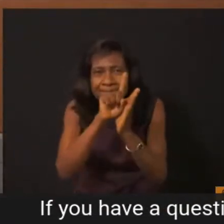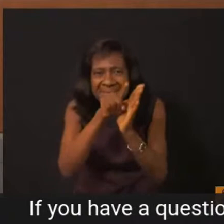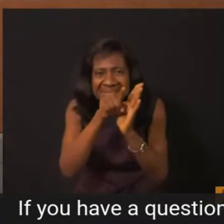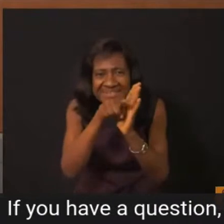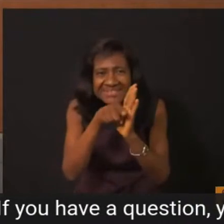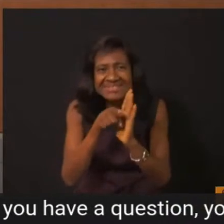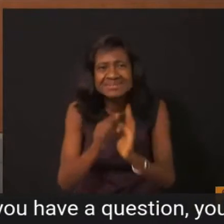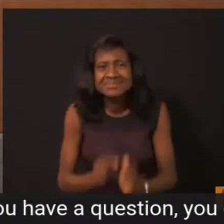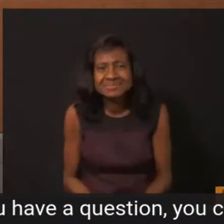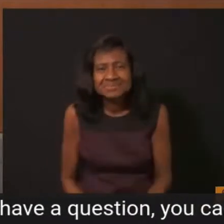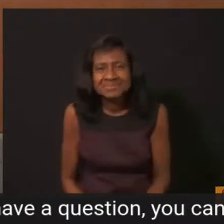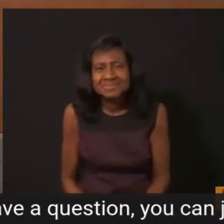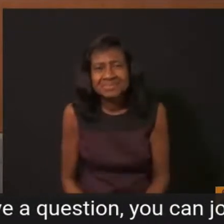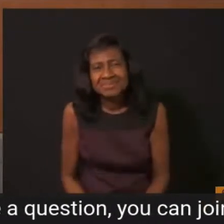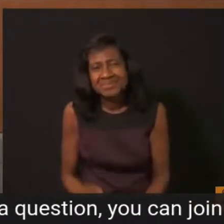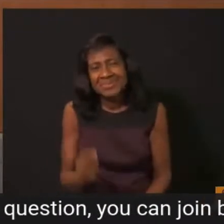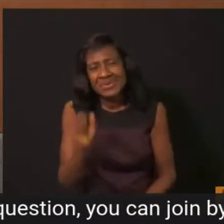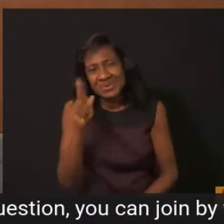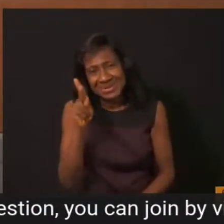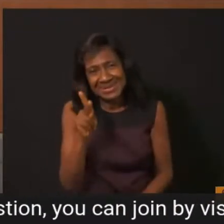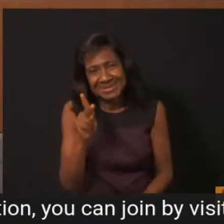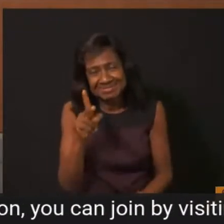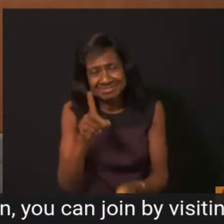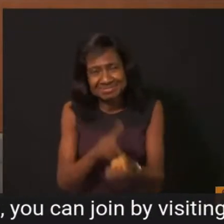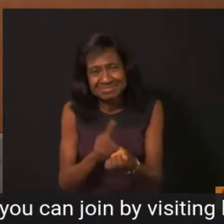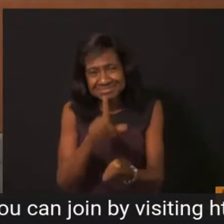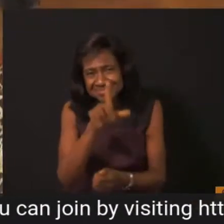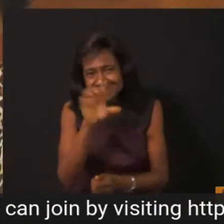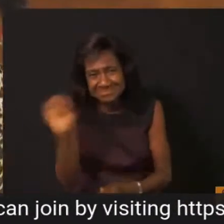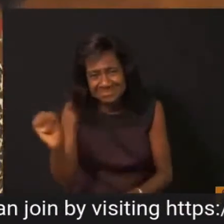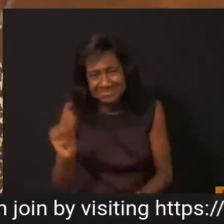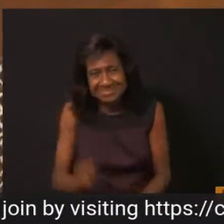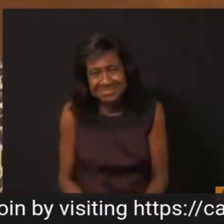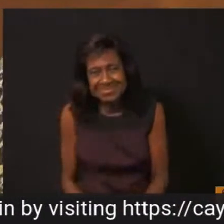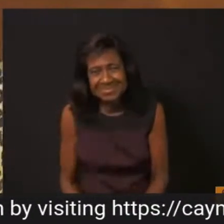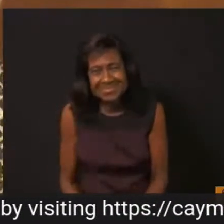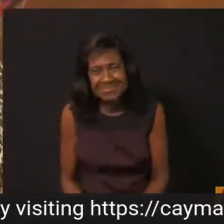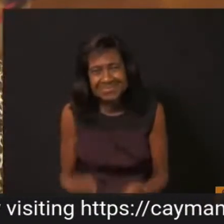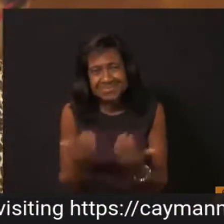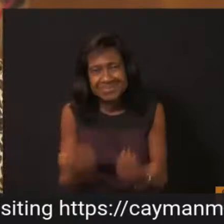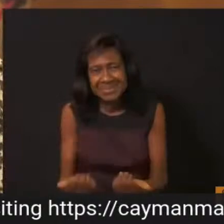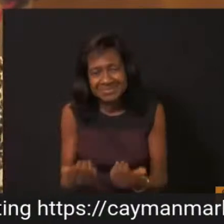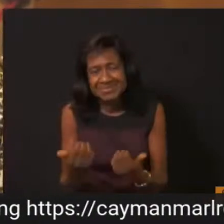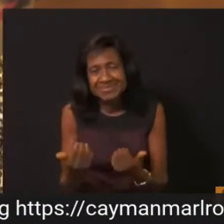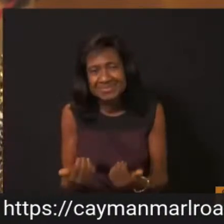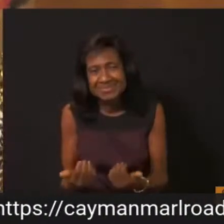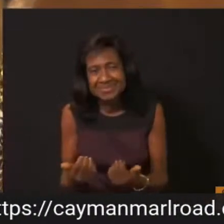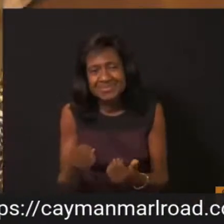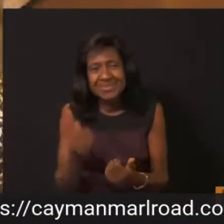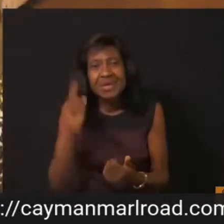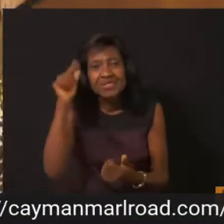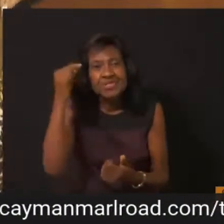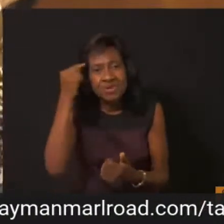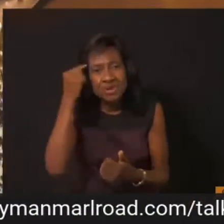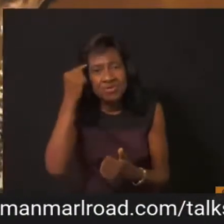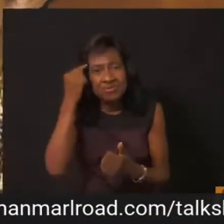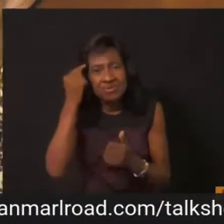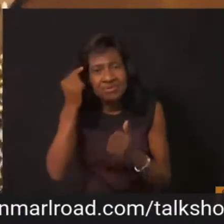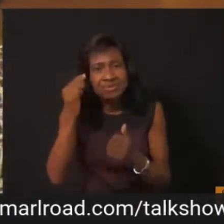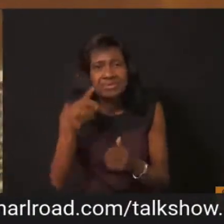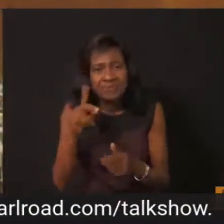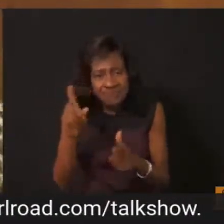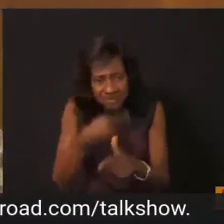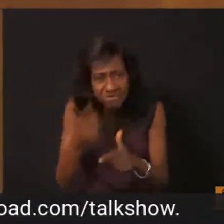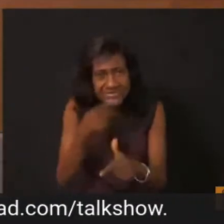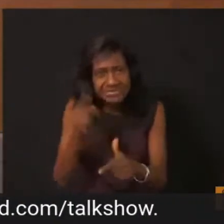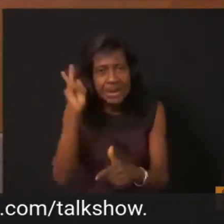All right, Dr. Lee, if that's it for you at this point, we're now going to go to His Excellency, or Premier